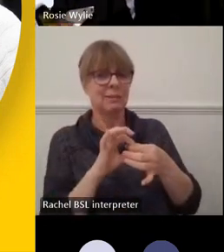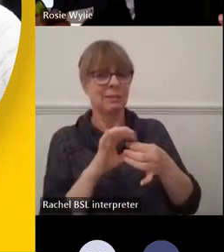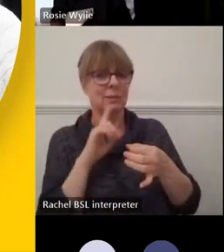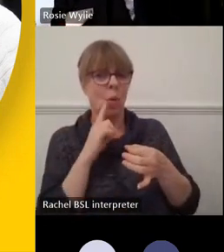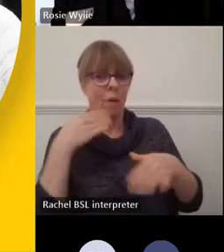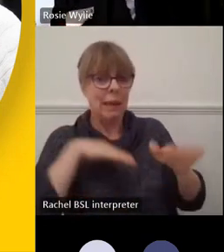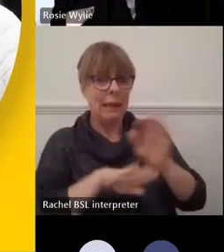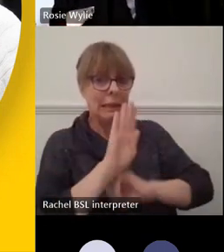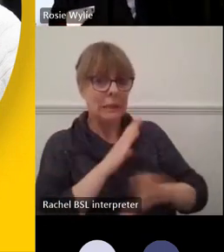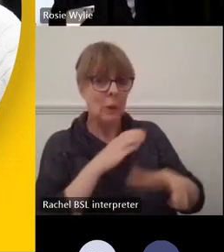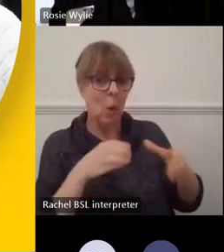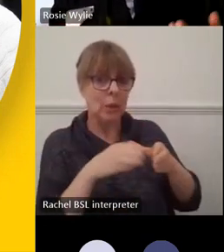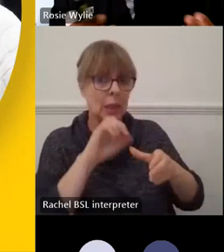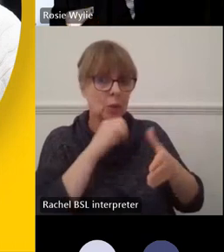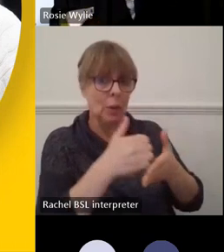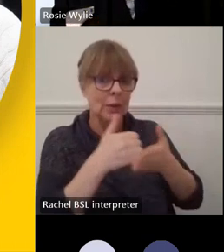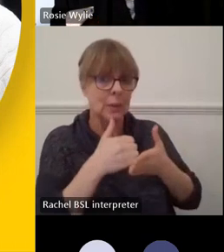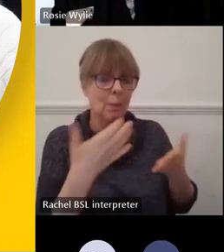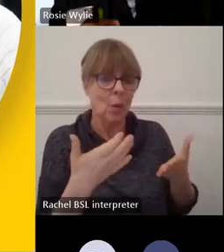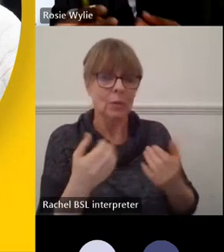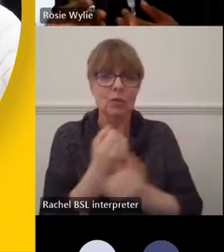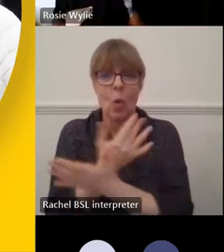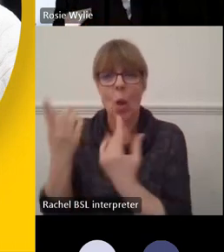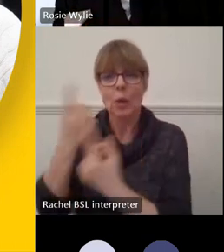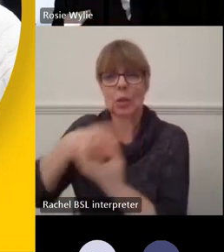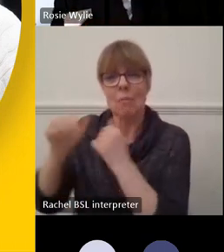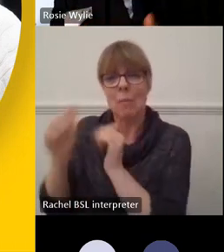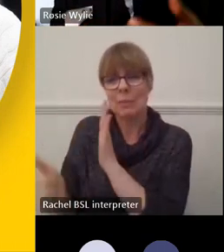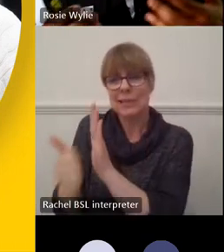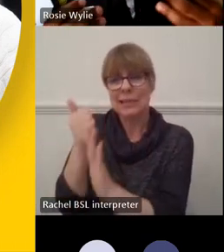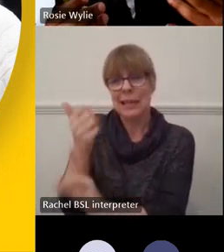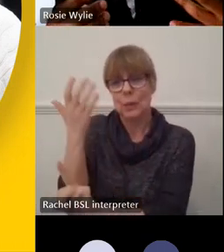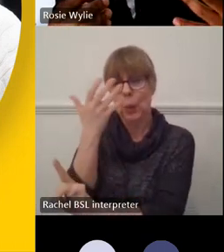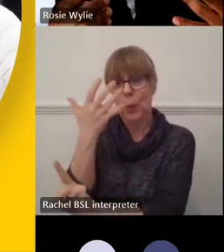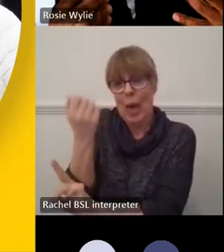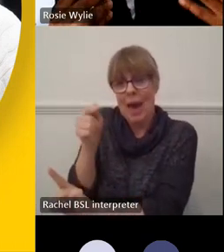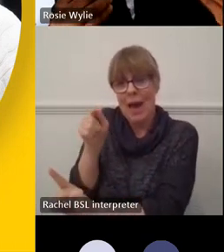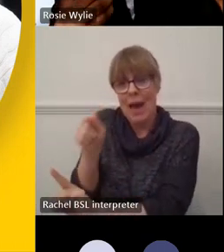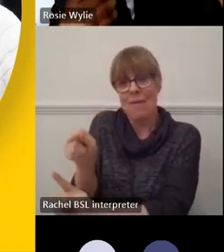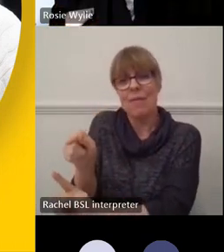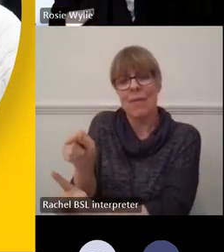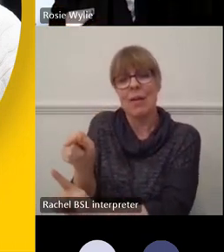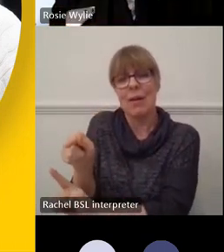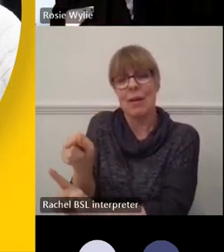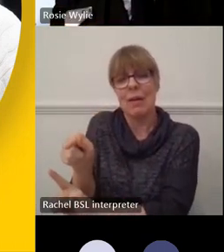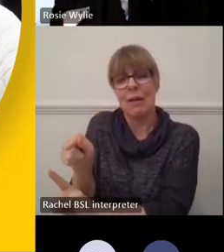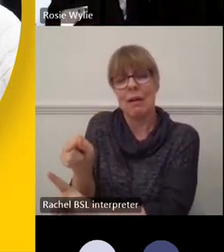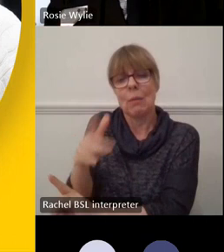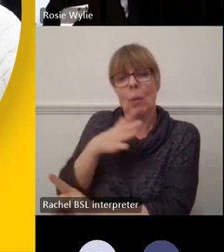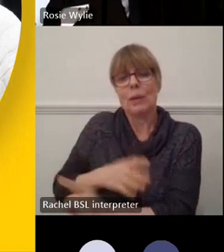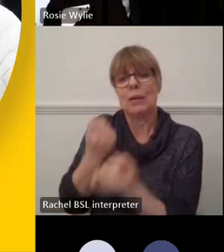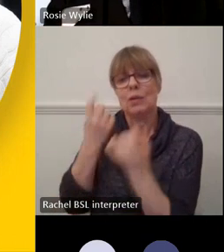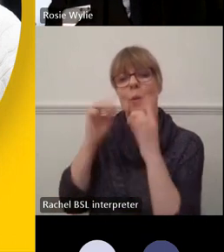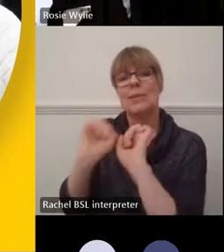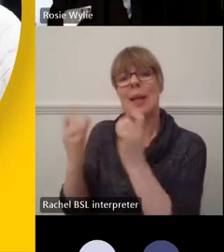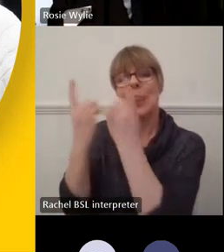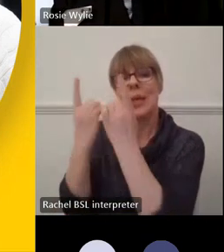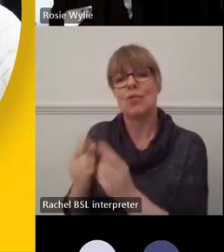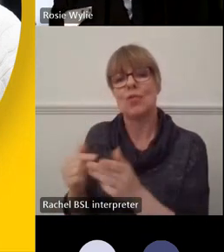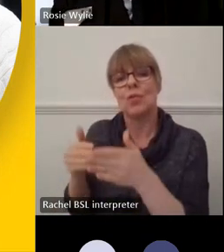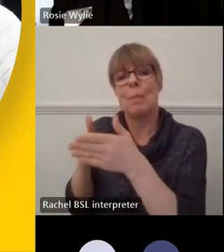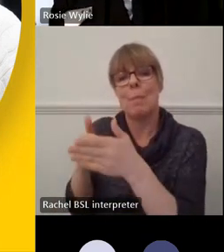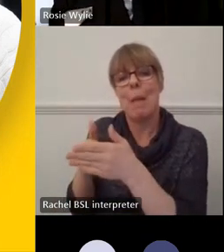there are a lot of talented people, but we need to understand the approach of understanding the issues, the barriers is